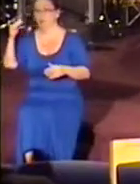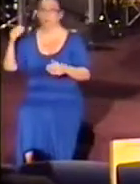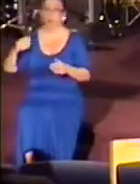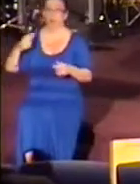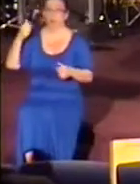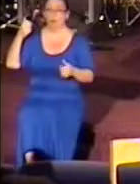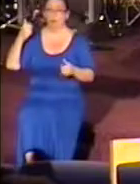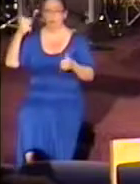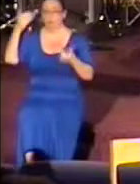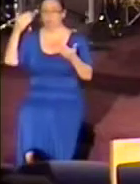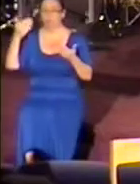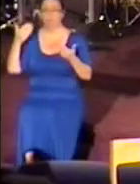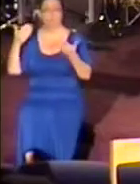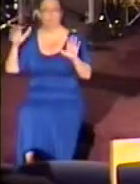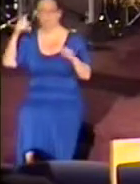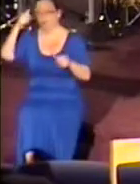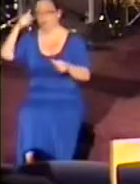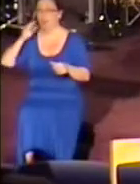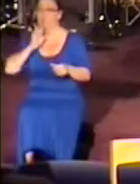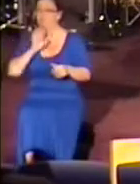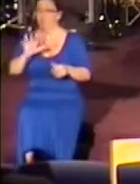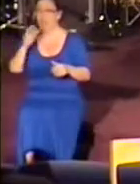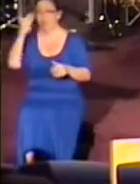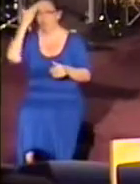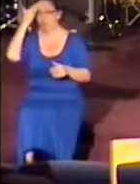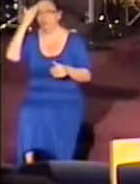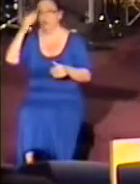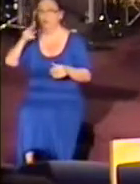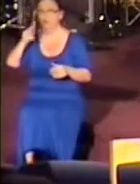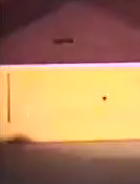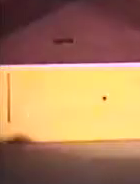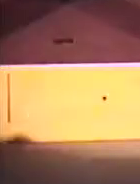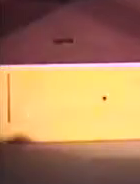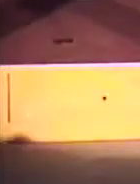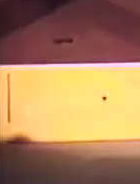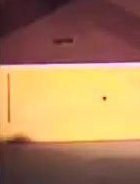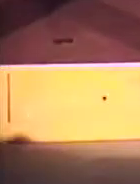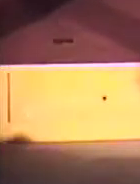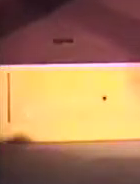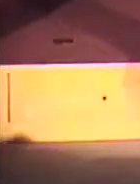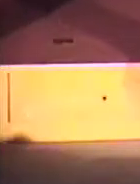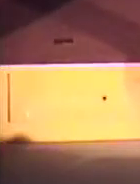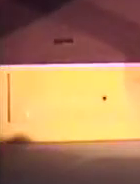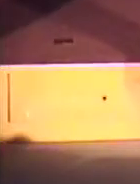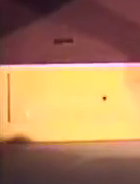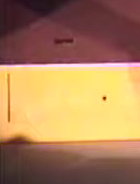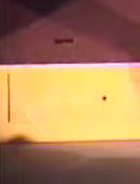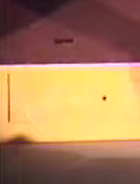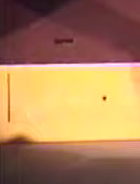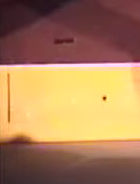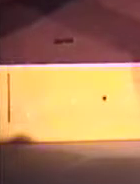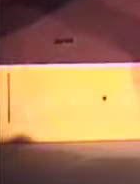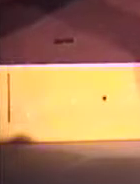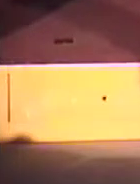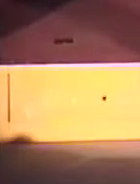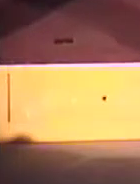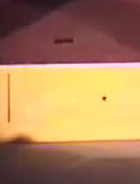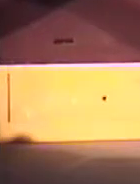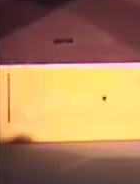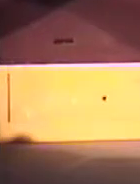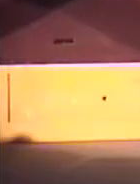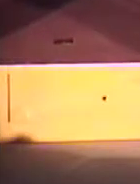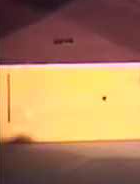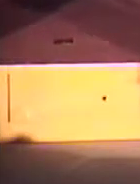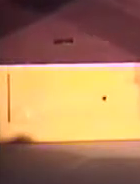5 years old. I mean, the guy's a genius. As a Muslim, he goes to medical school, and it was in Virginia, and he's studying to become a